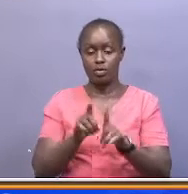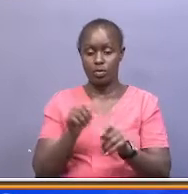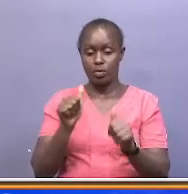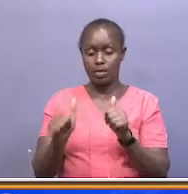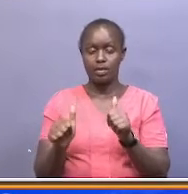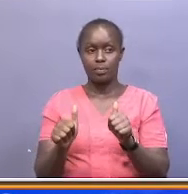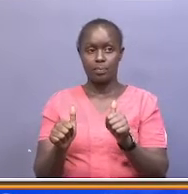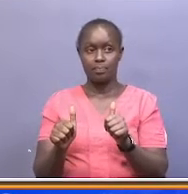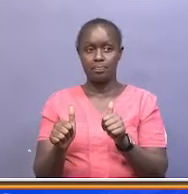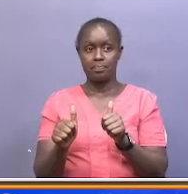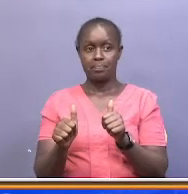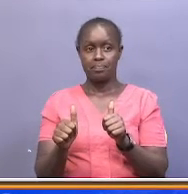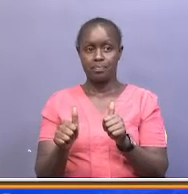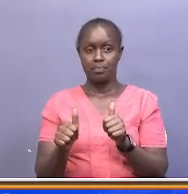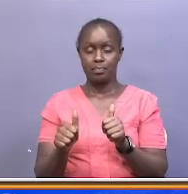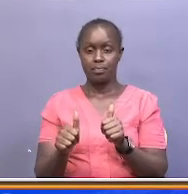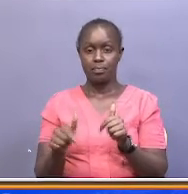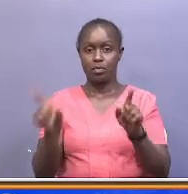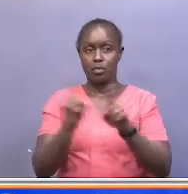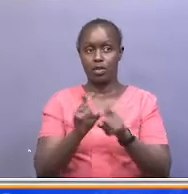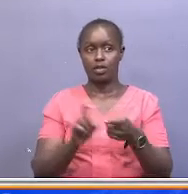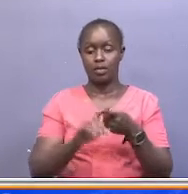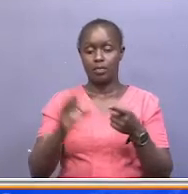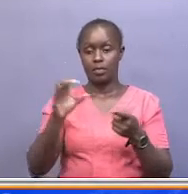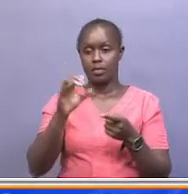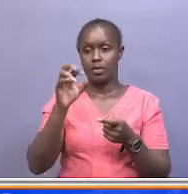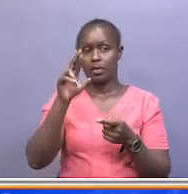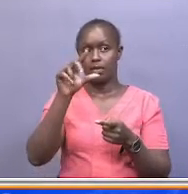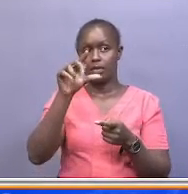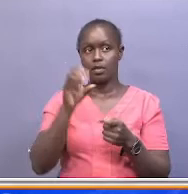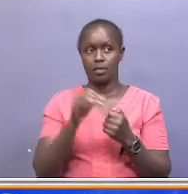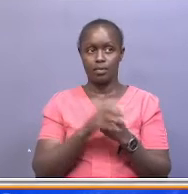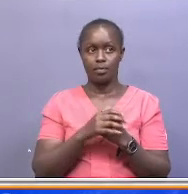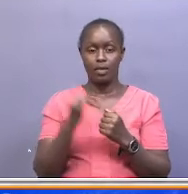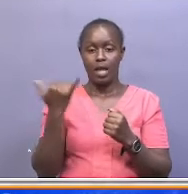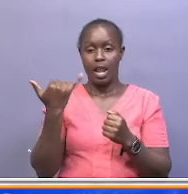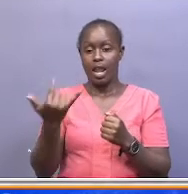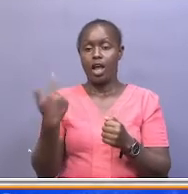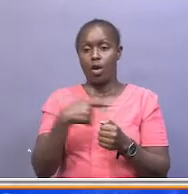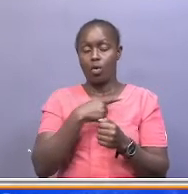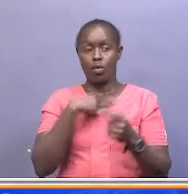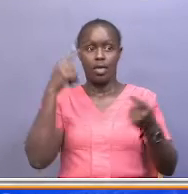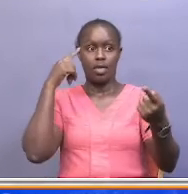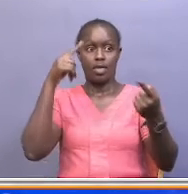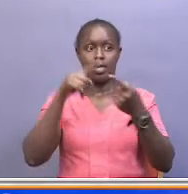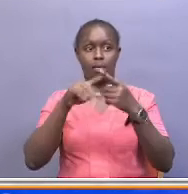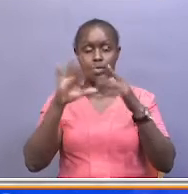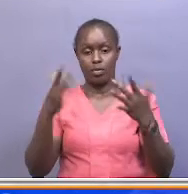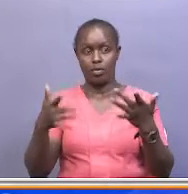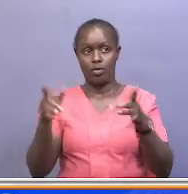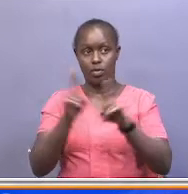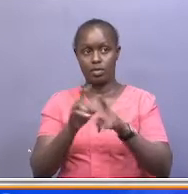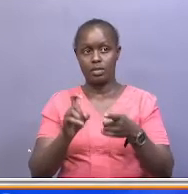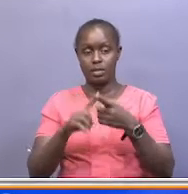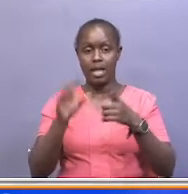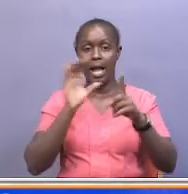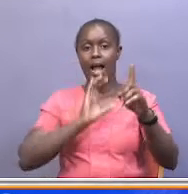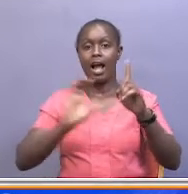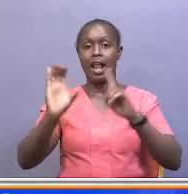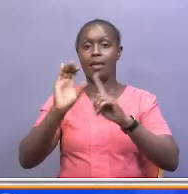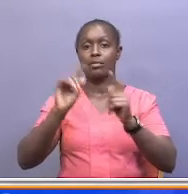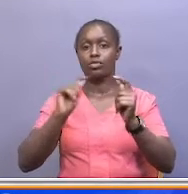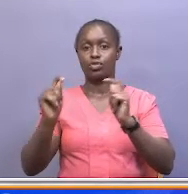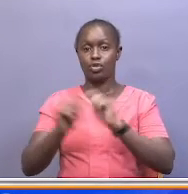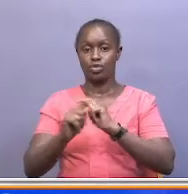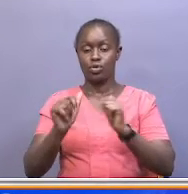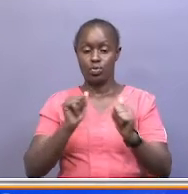terms of the cargo space and all that. We are looking at the tough issue of climate change, which